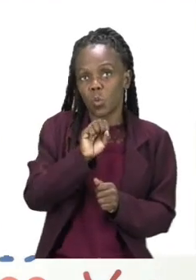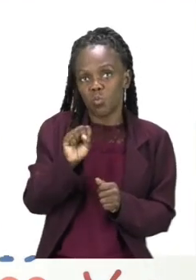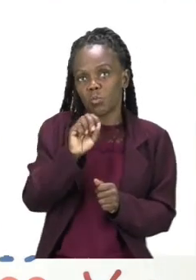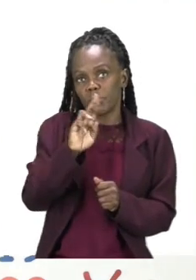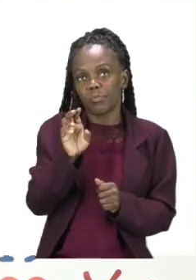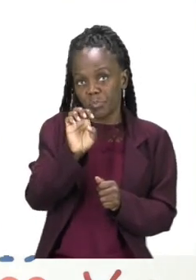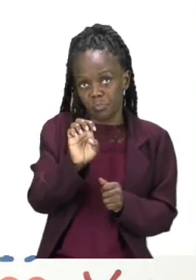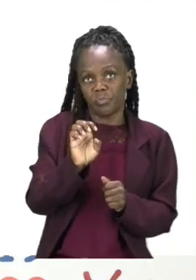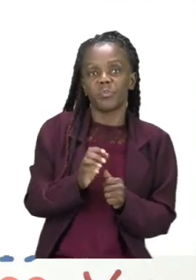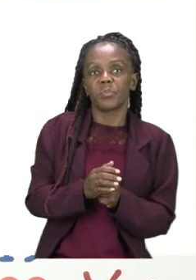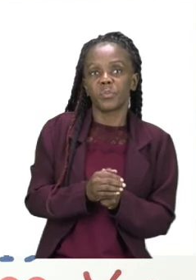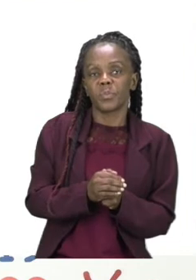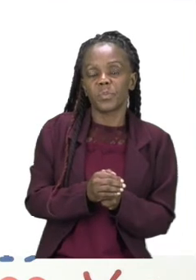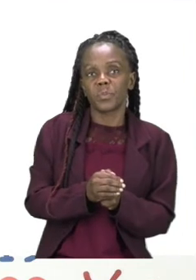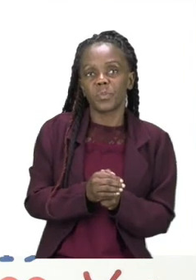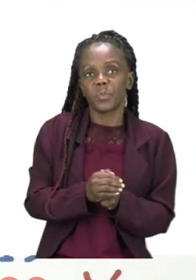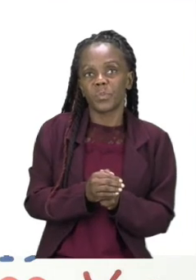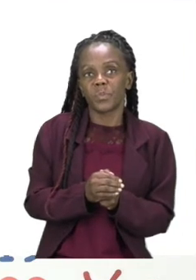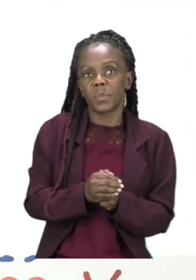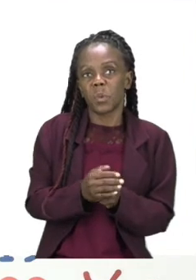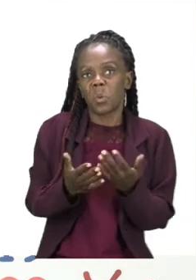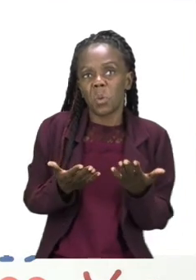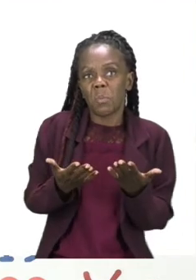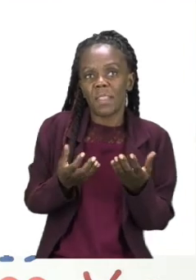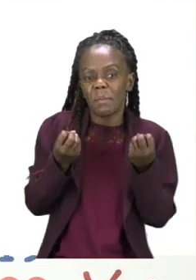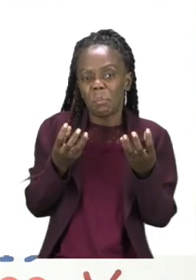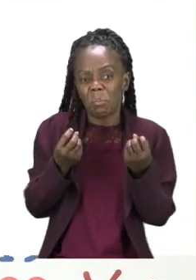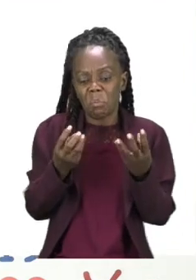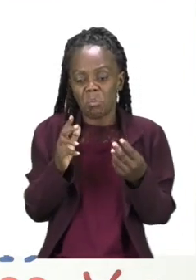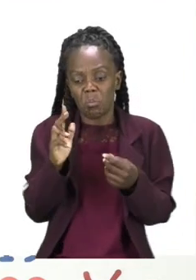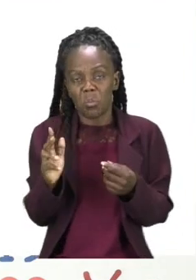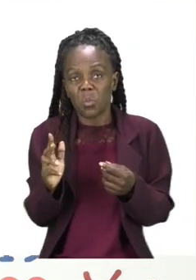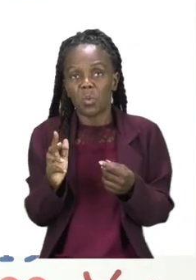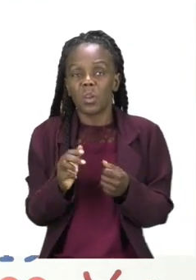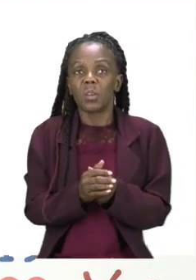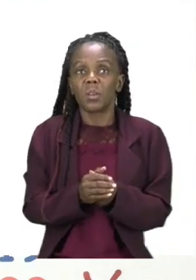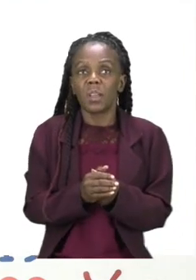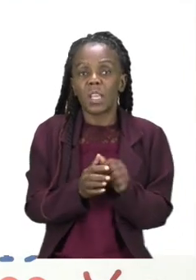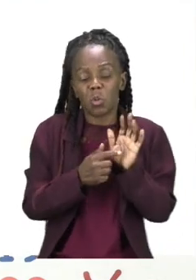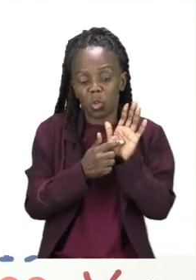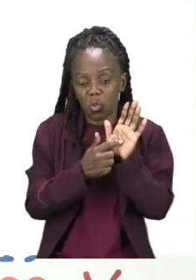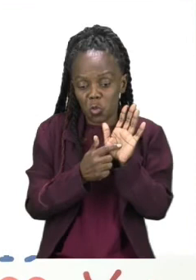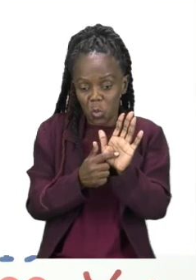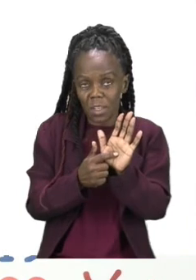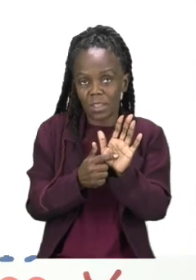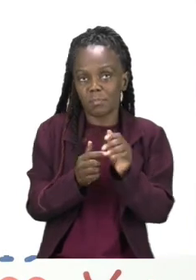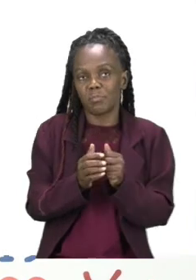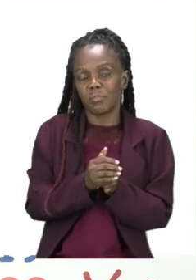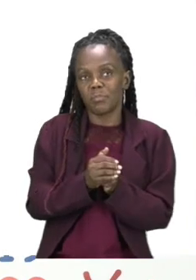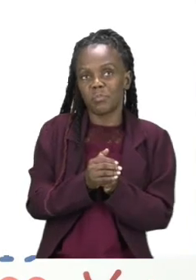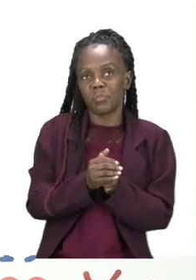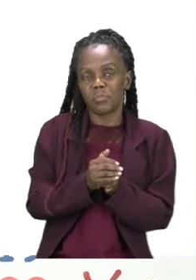And then if there are many people that we are pointing to and you are not a part of those